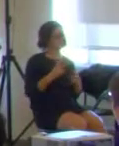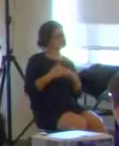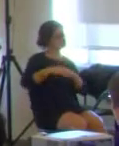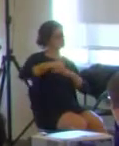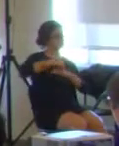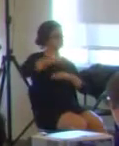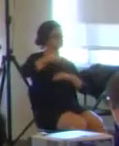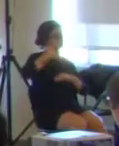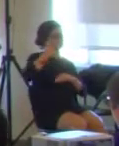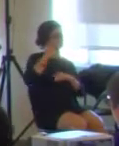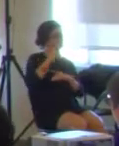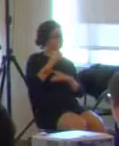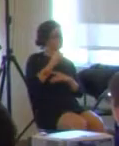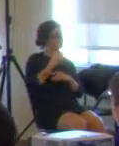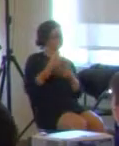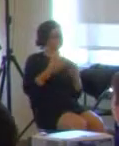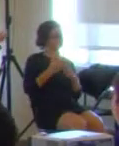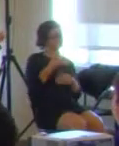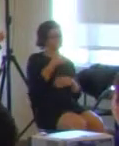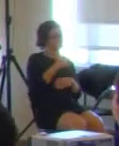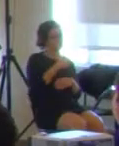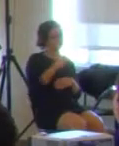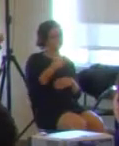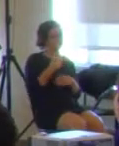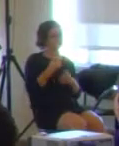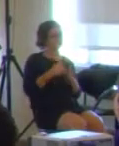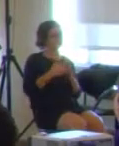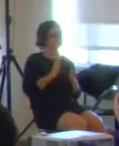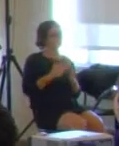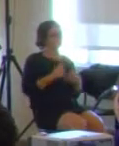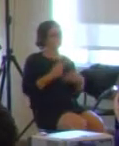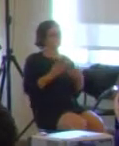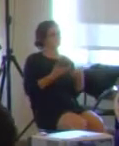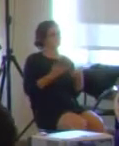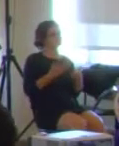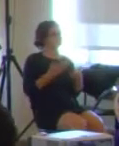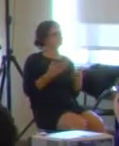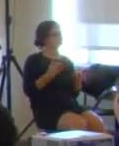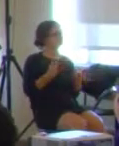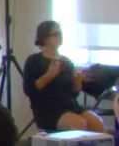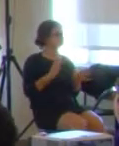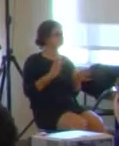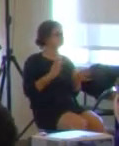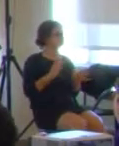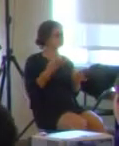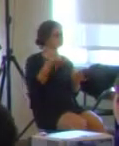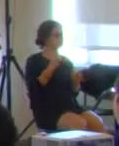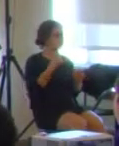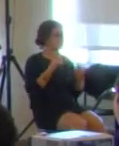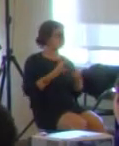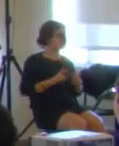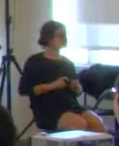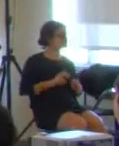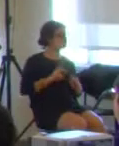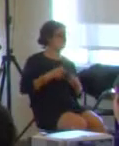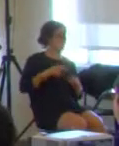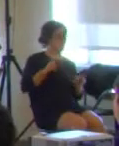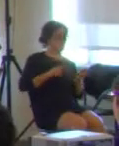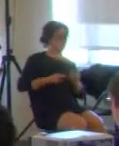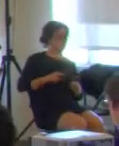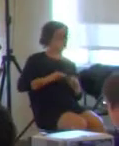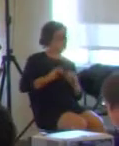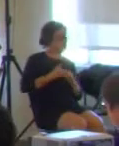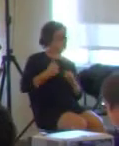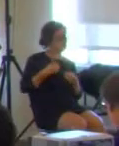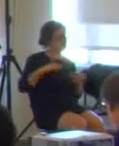to me for vocational services, it's just part of what we do in my practice. And so assessment, what I'm going to look at is how I